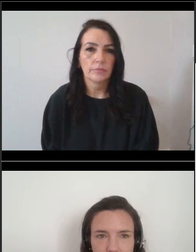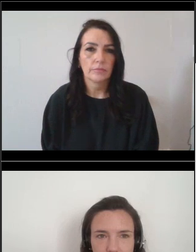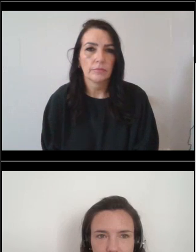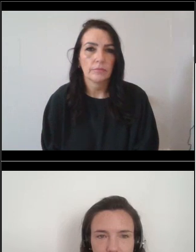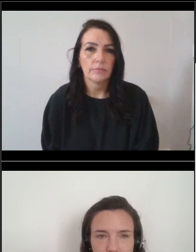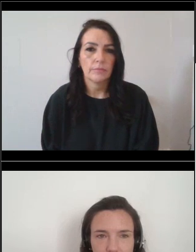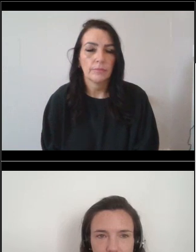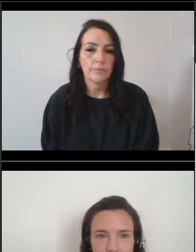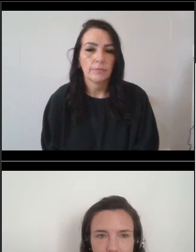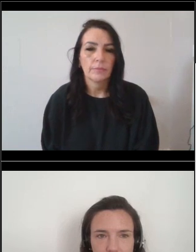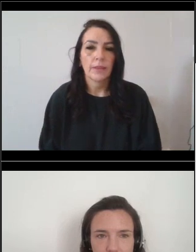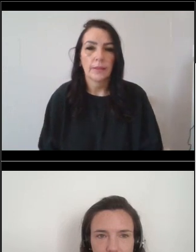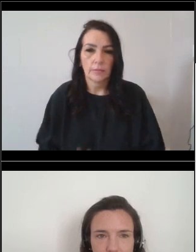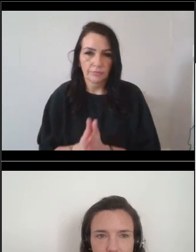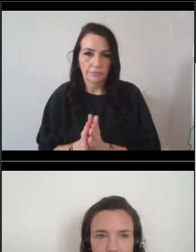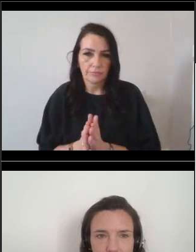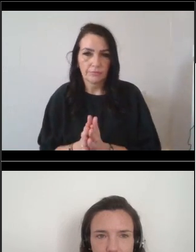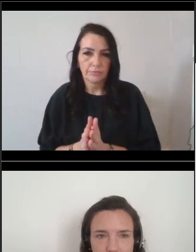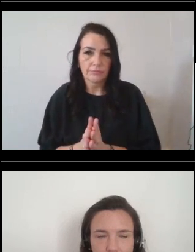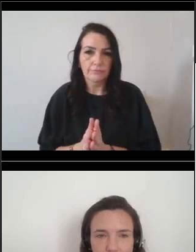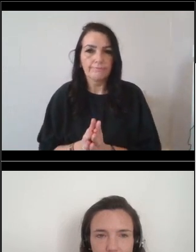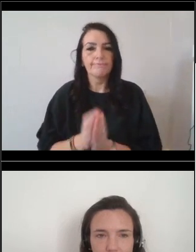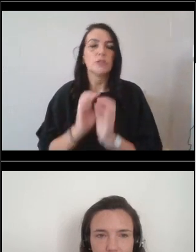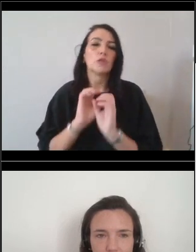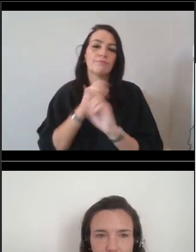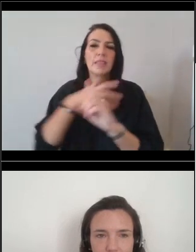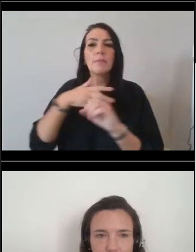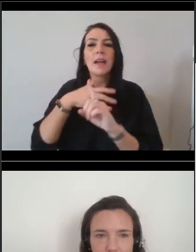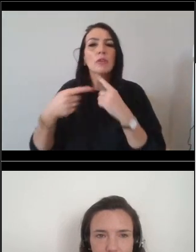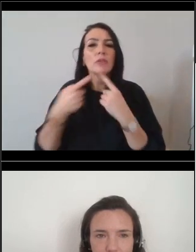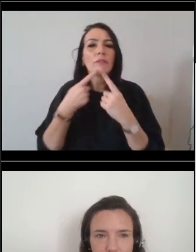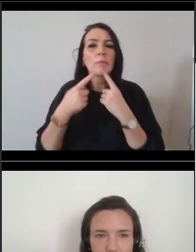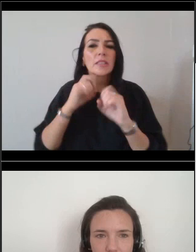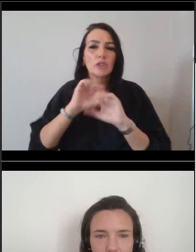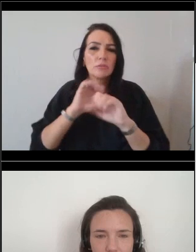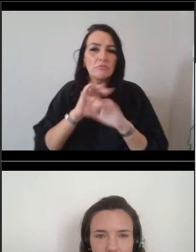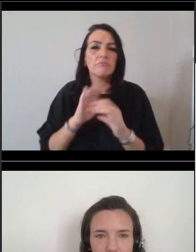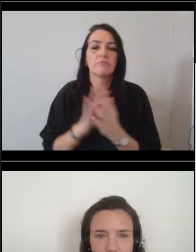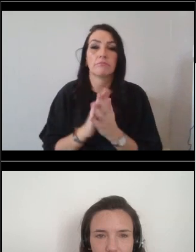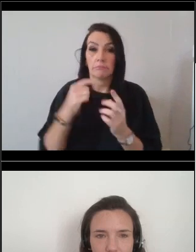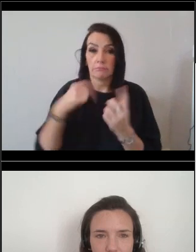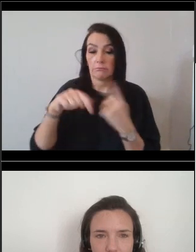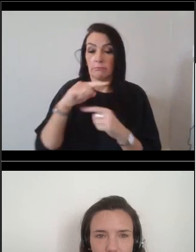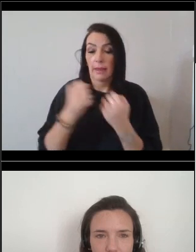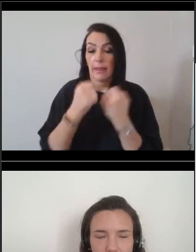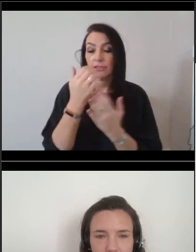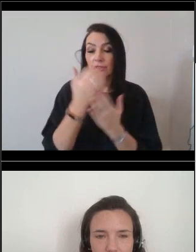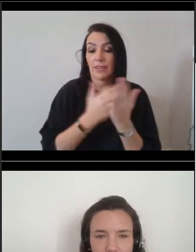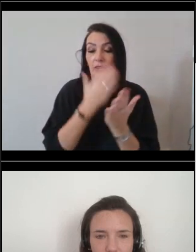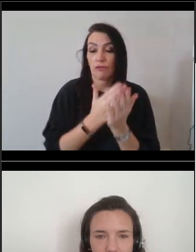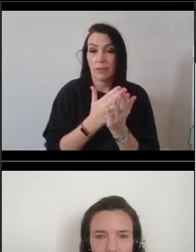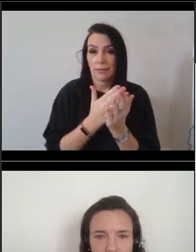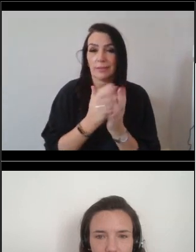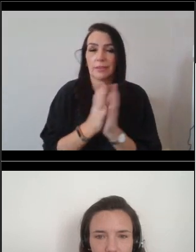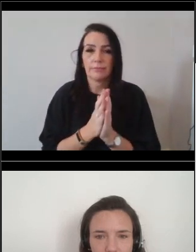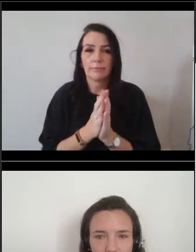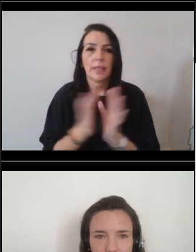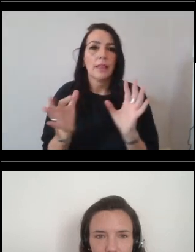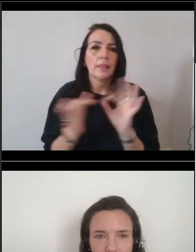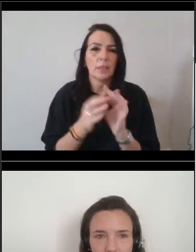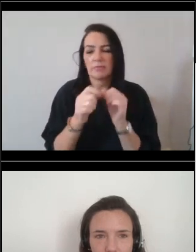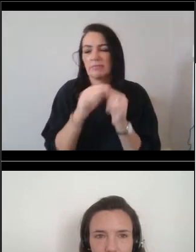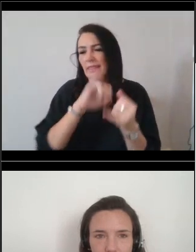So to give you a bit of background, Energy Saving Trust is an independent organization dedicated to promoting energy